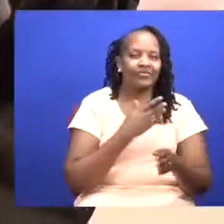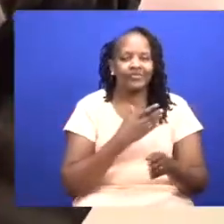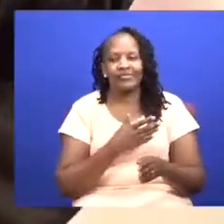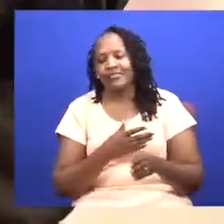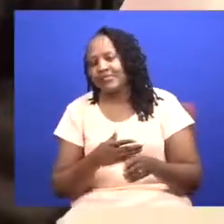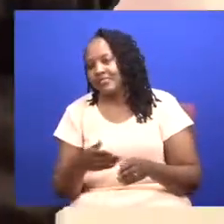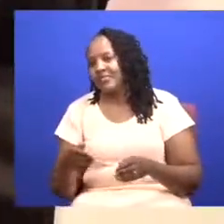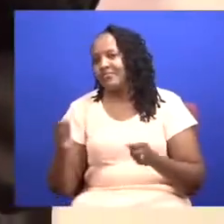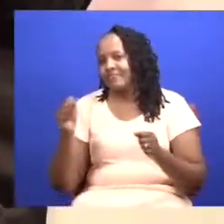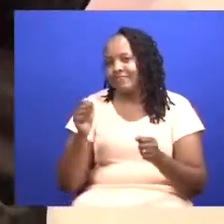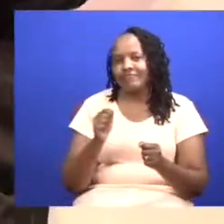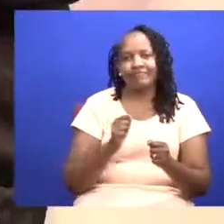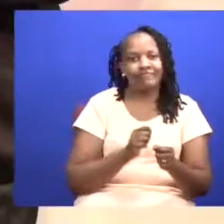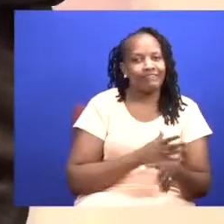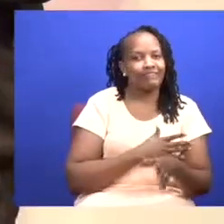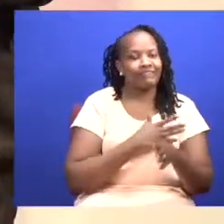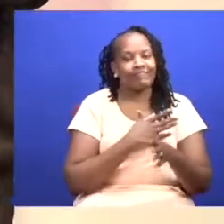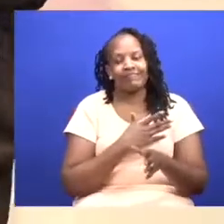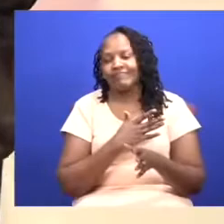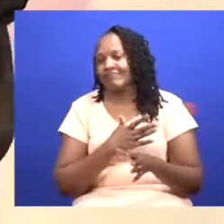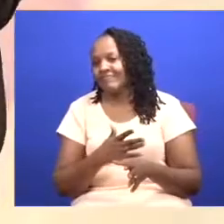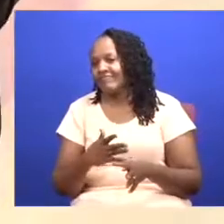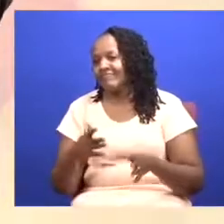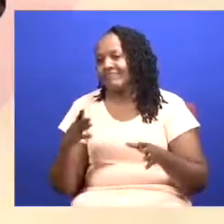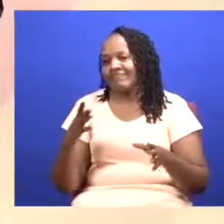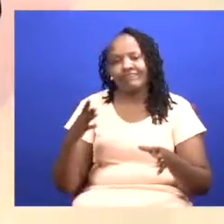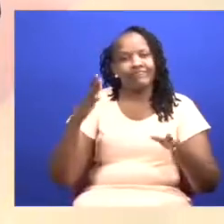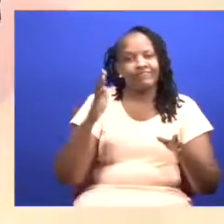You have done great things, Lord.